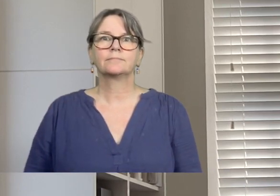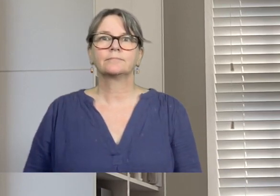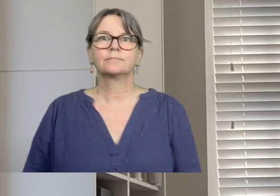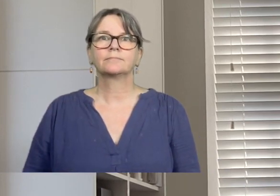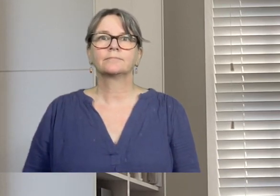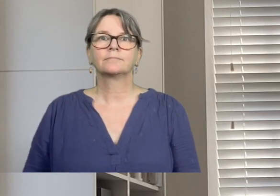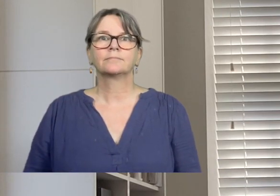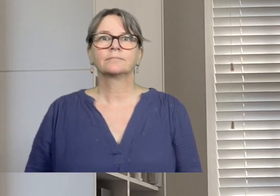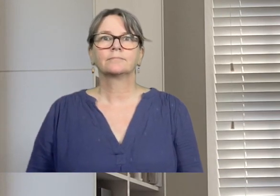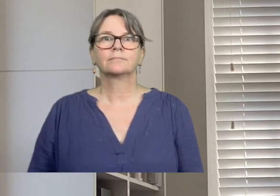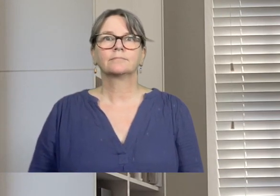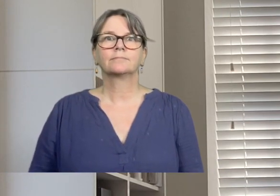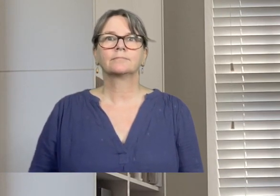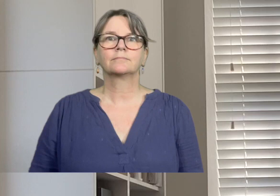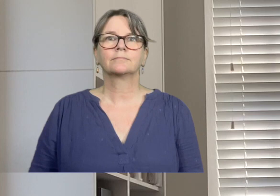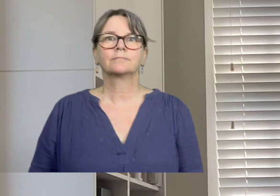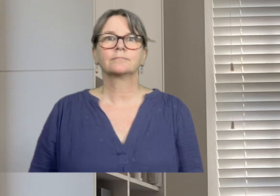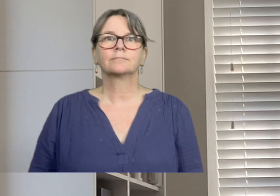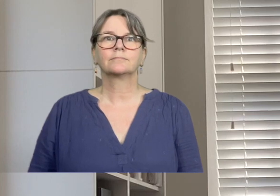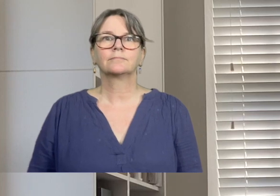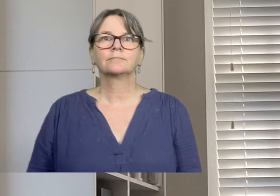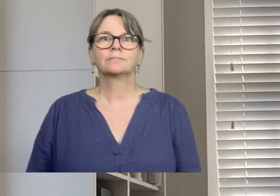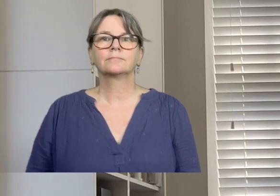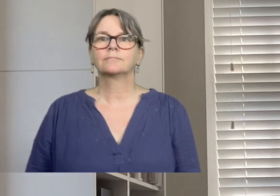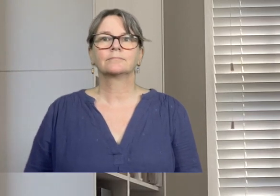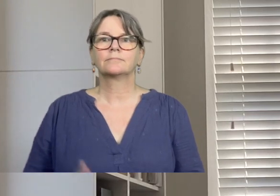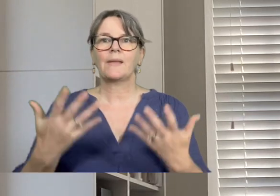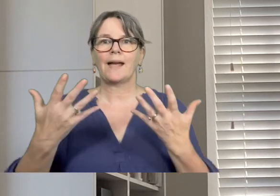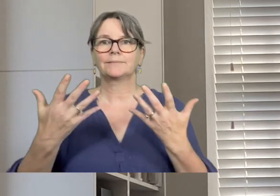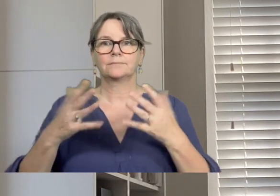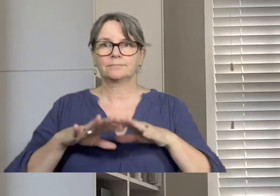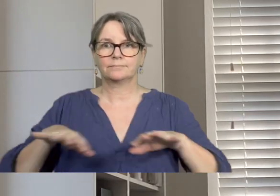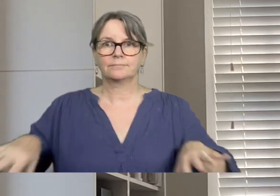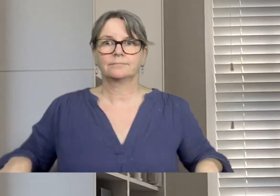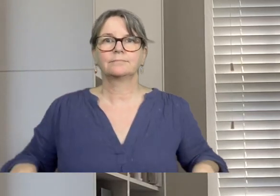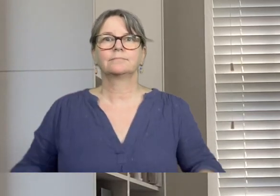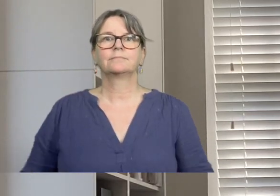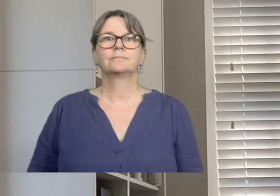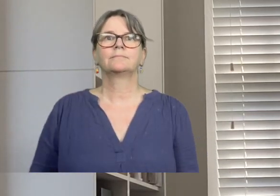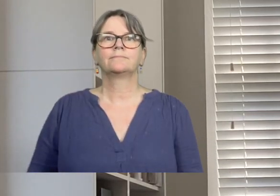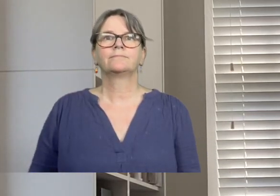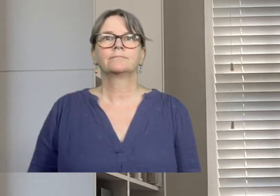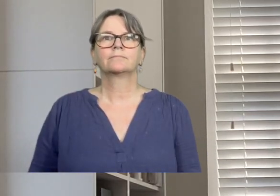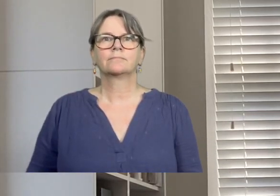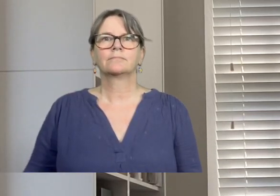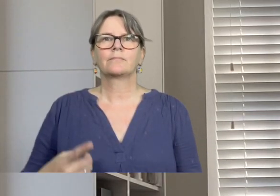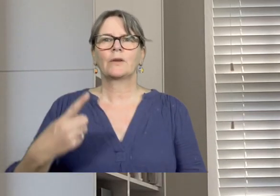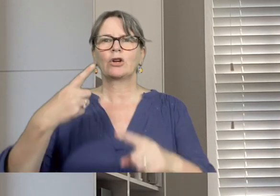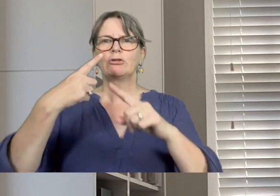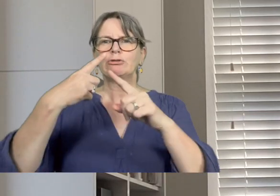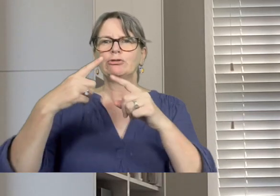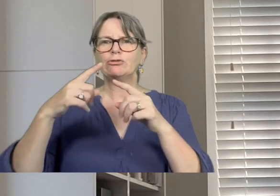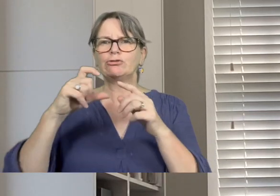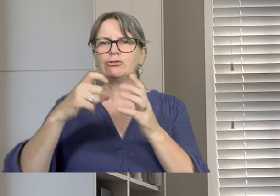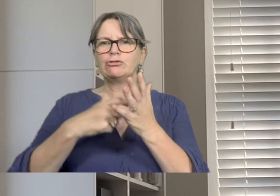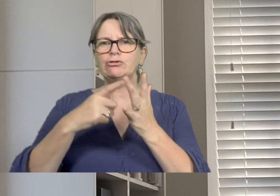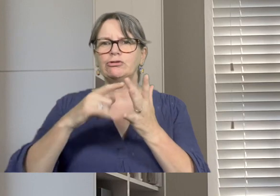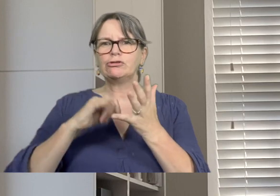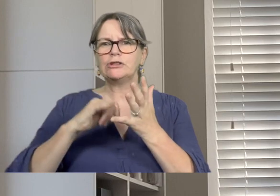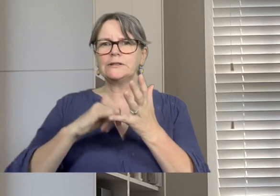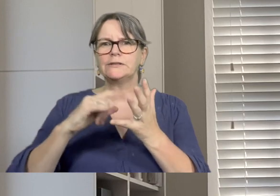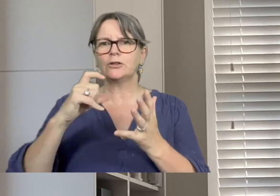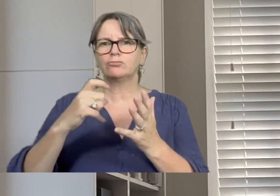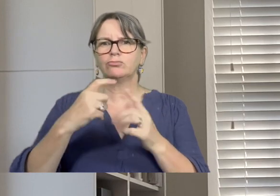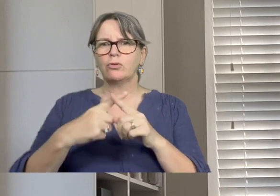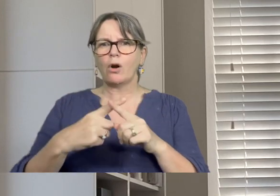down. Same thing, but we're going to crisscross. So we're going to avoid the hands. Hands coming behind the head this time. We're going to keep one knee centered in